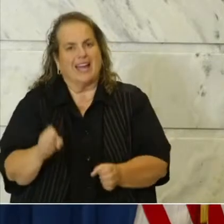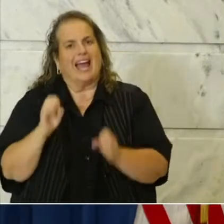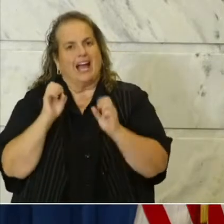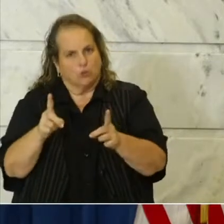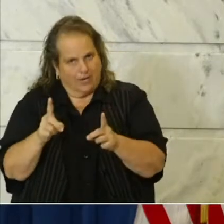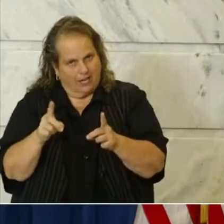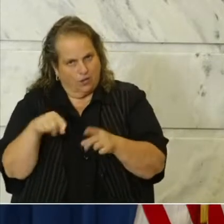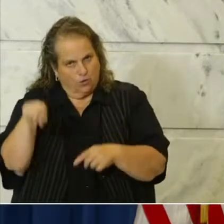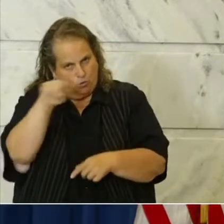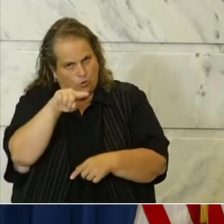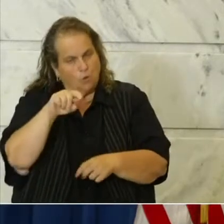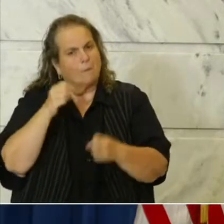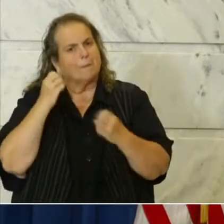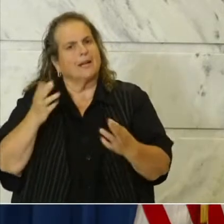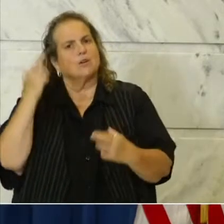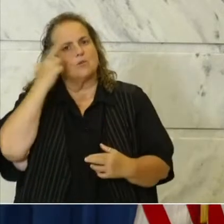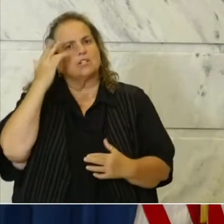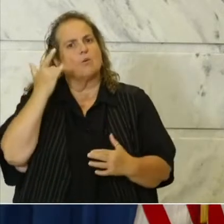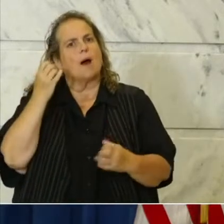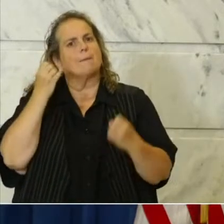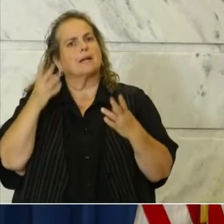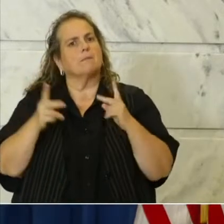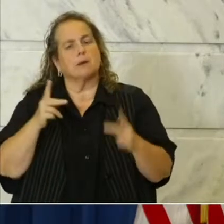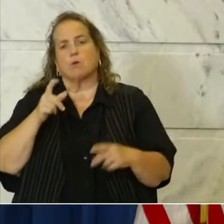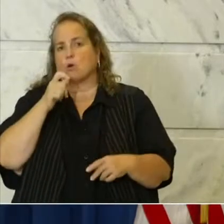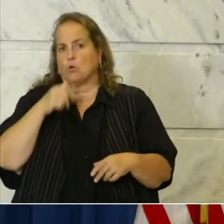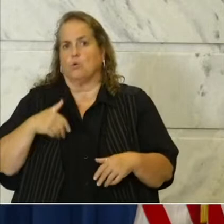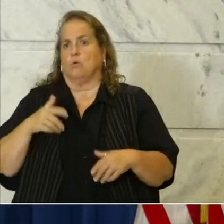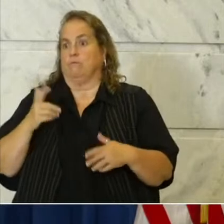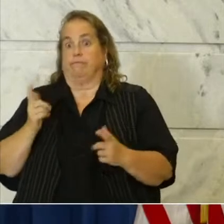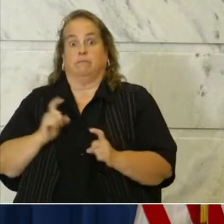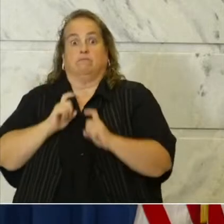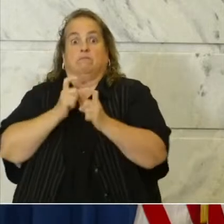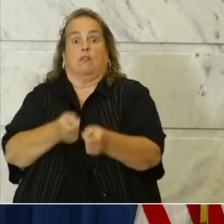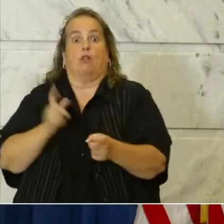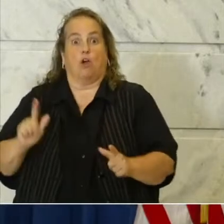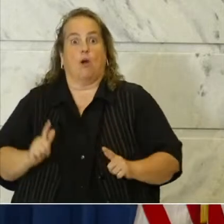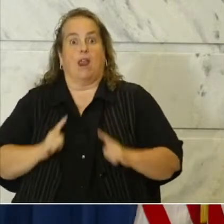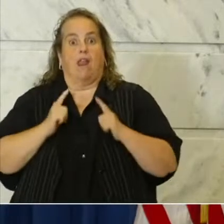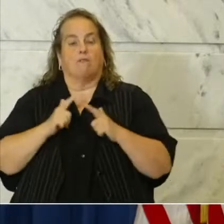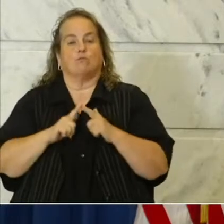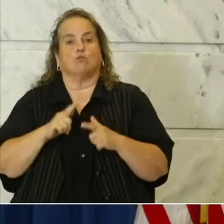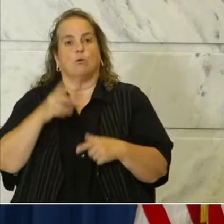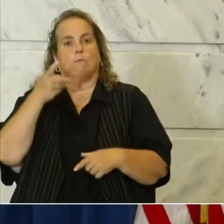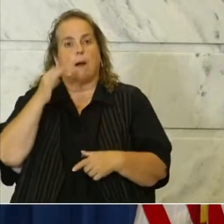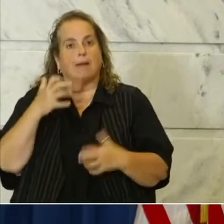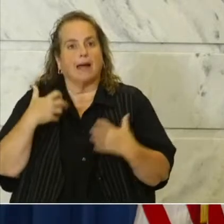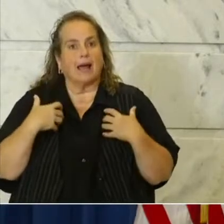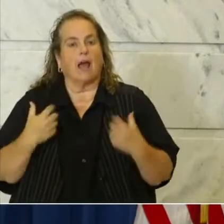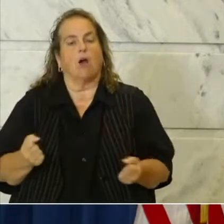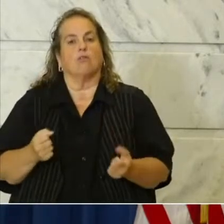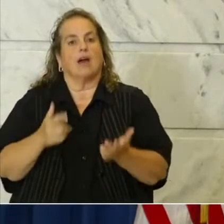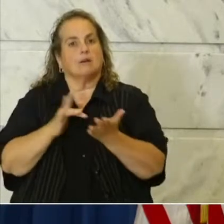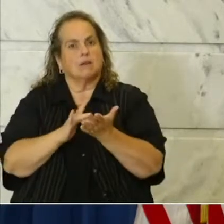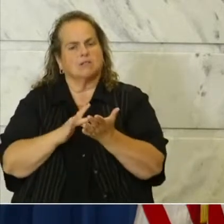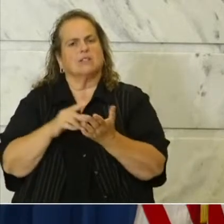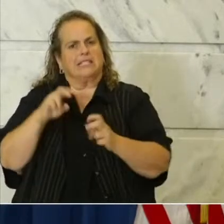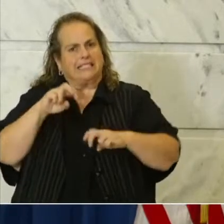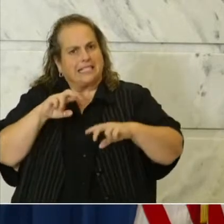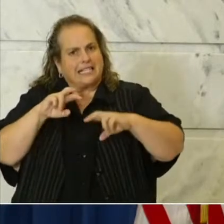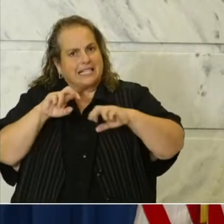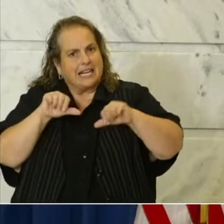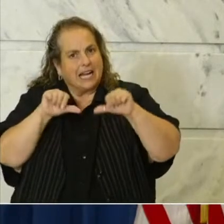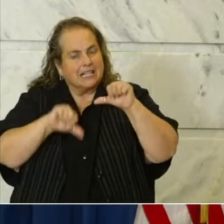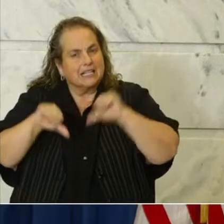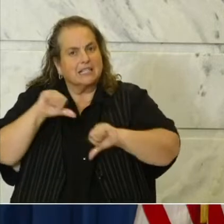of reasons why people who devote their lives to medicine and public health are very concerned about this infection, and why we recommended the things we have to